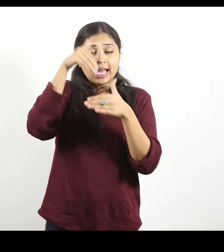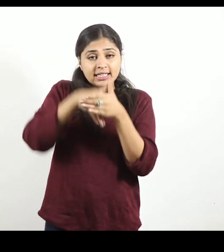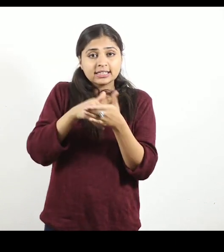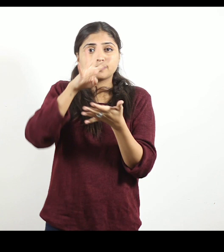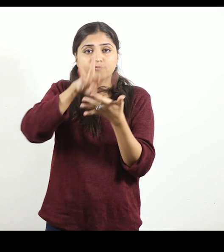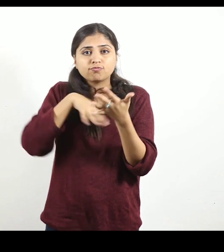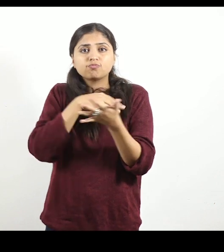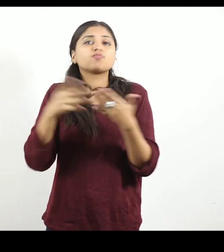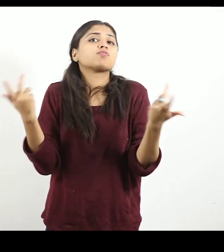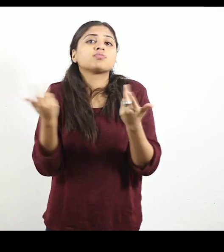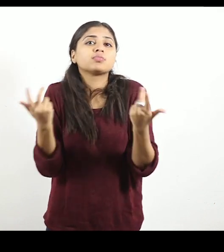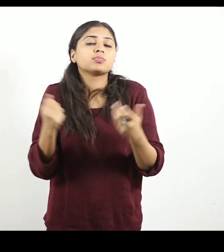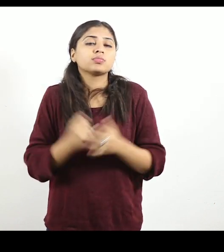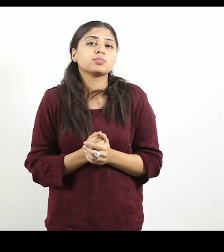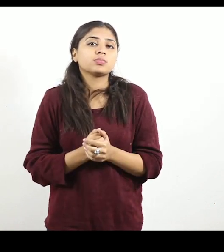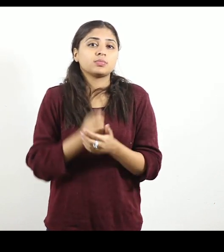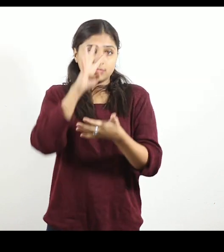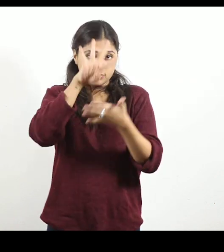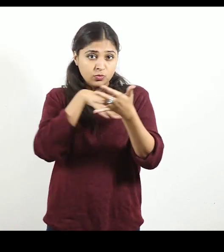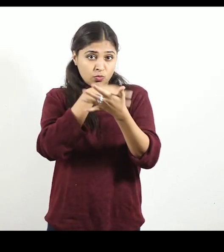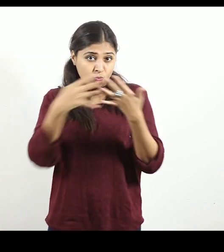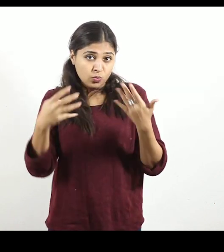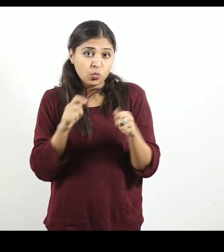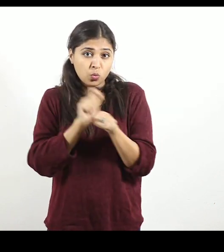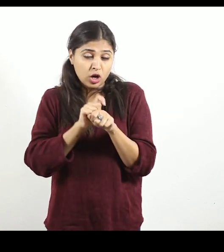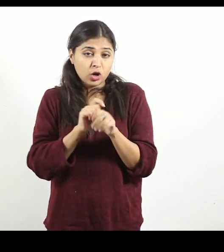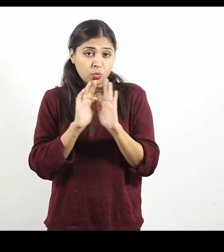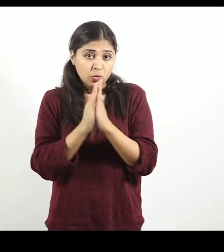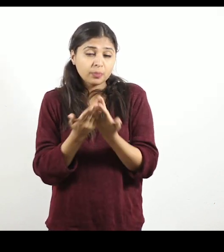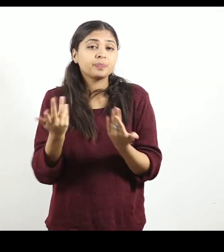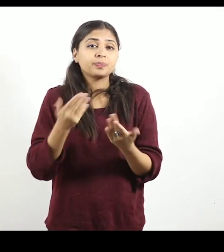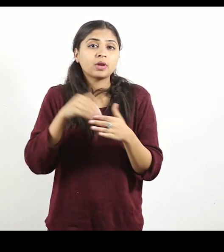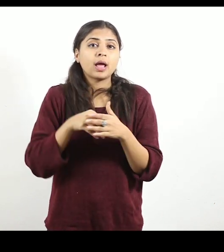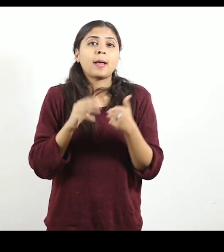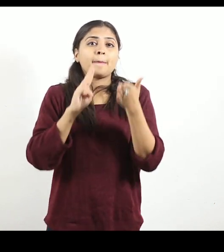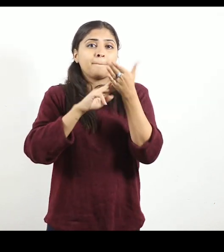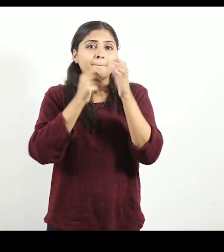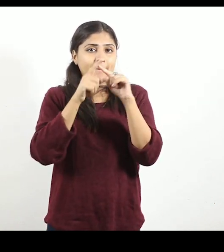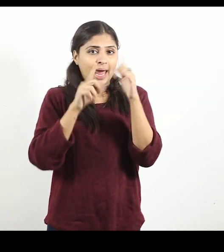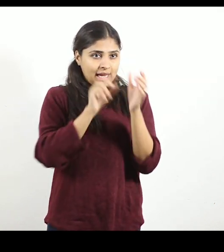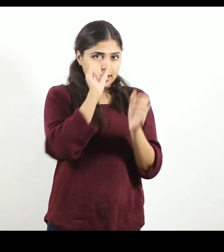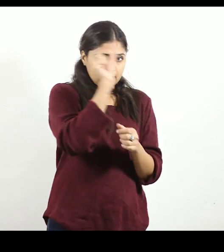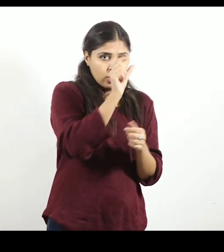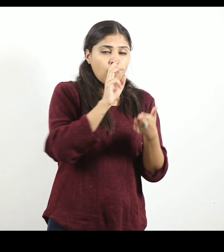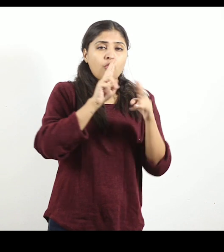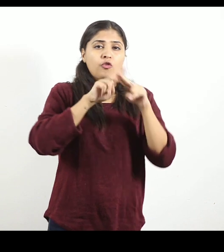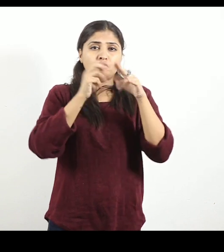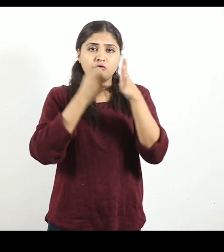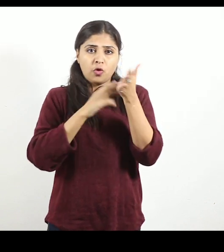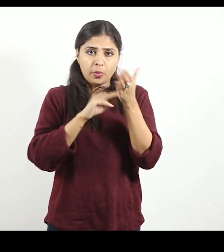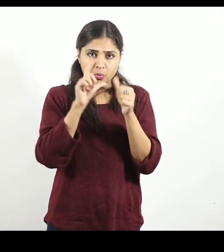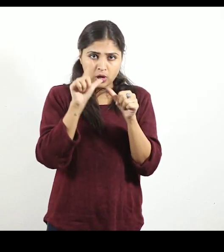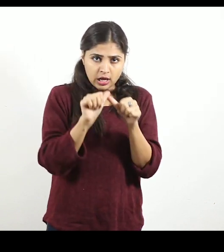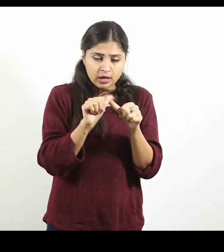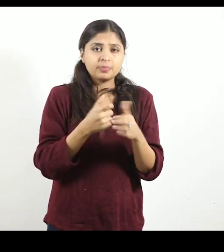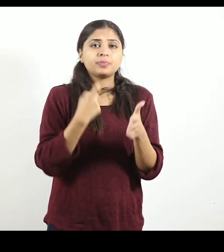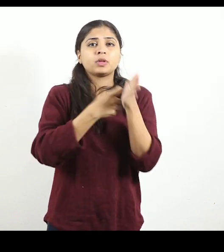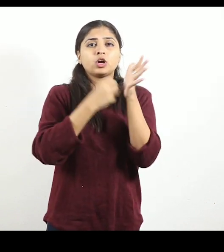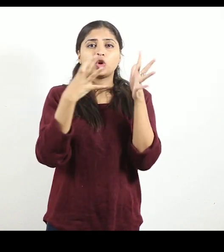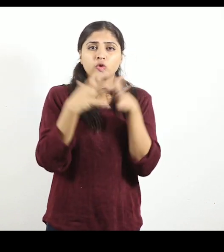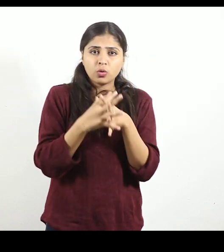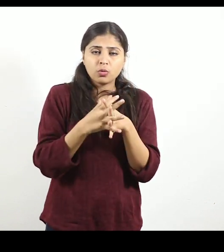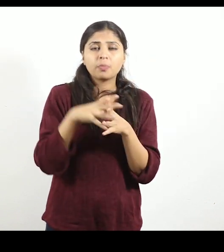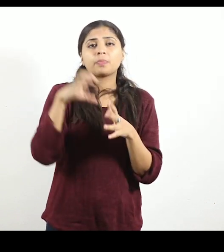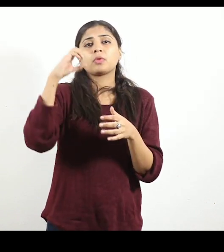Components in the workbook. The components of the workbook are name box, formula box, row,